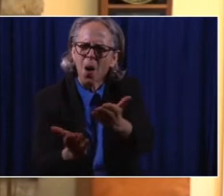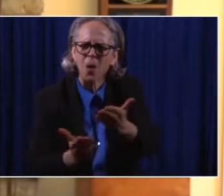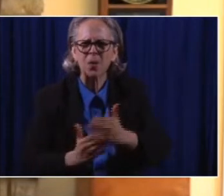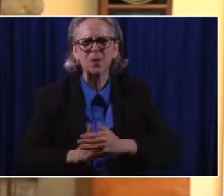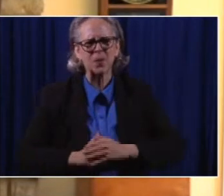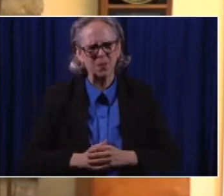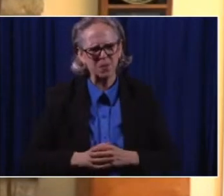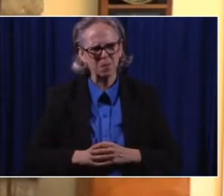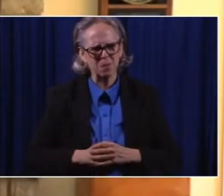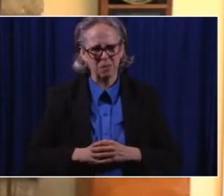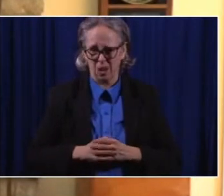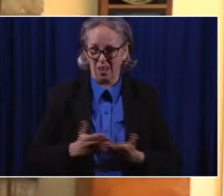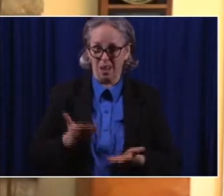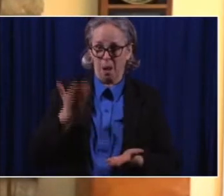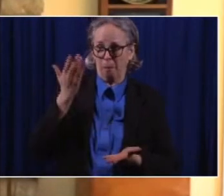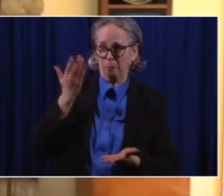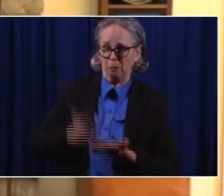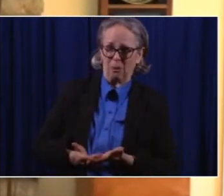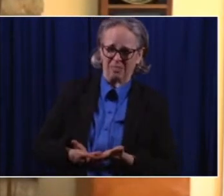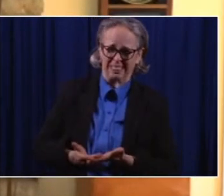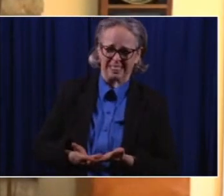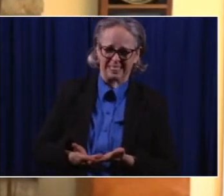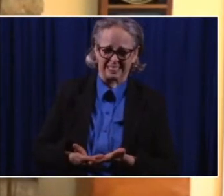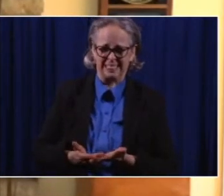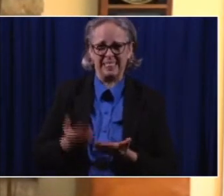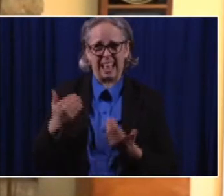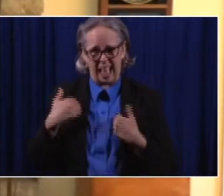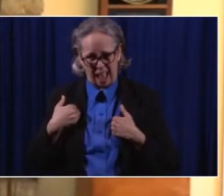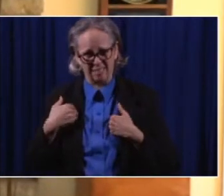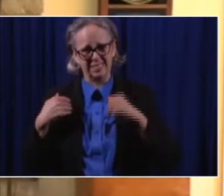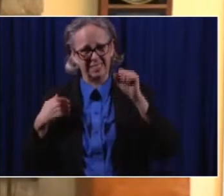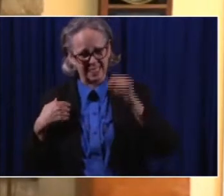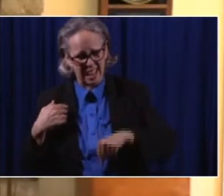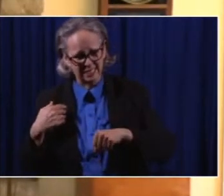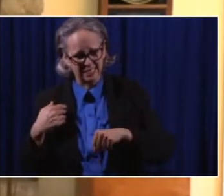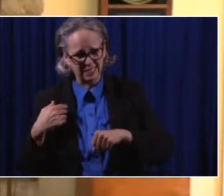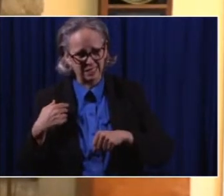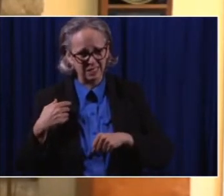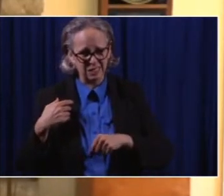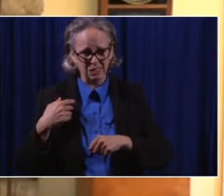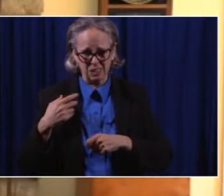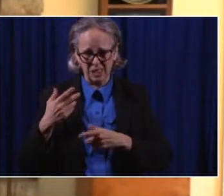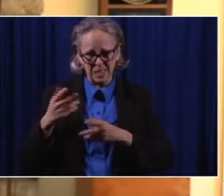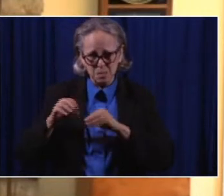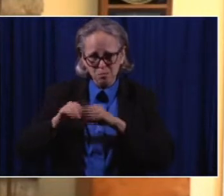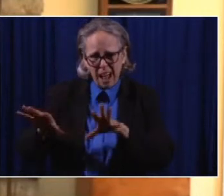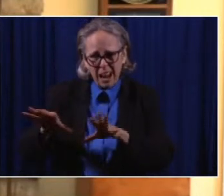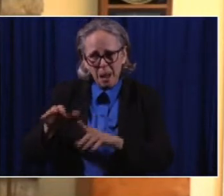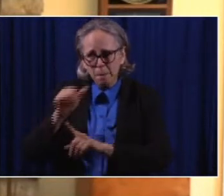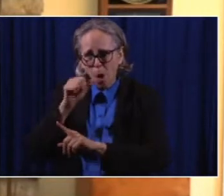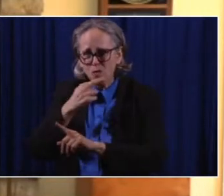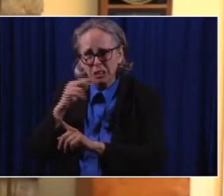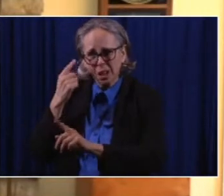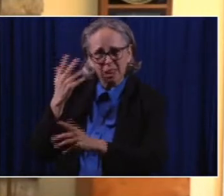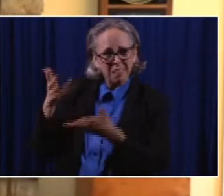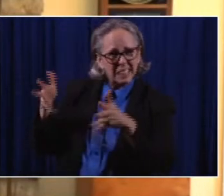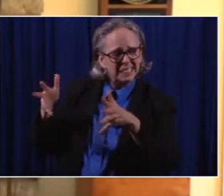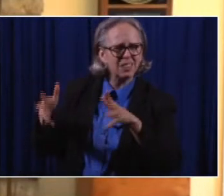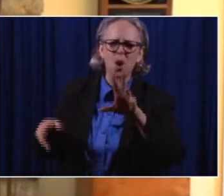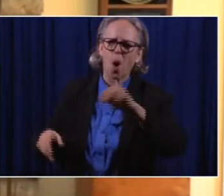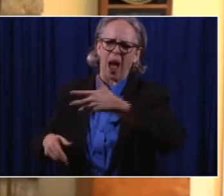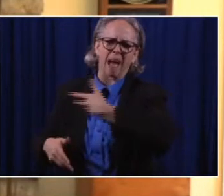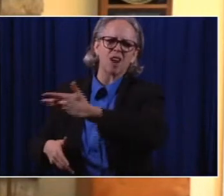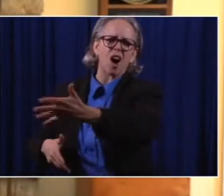spreads? Sure. It's not the only place it spreads other places too. But it spreads in restaurants, and it's going to